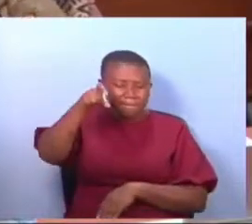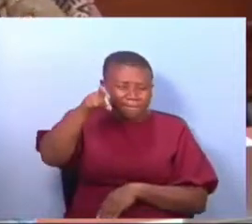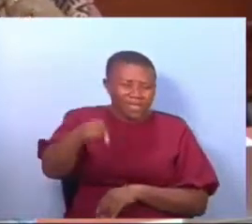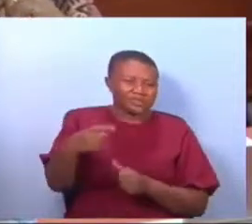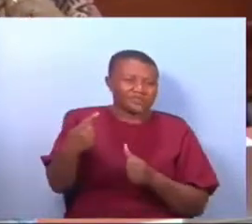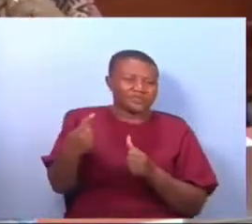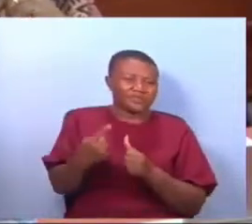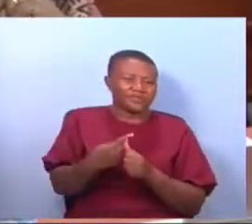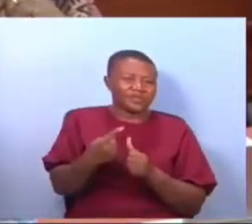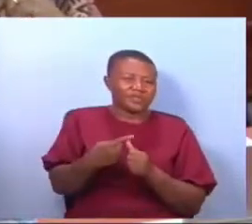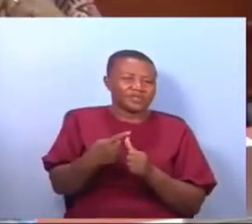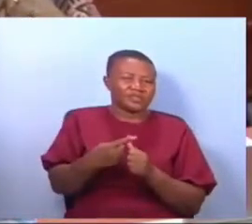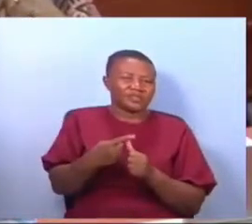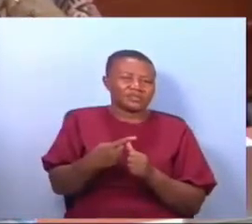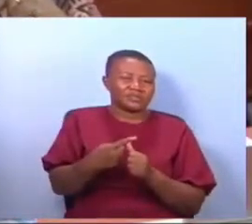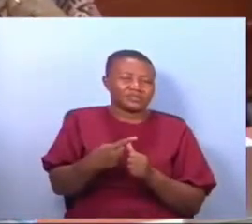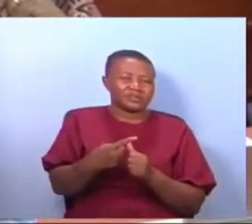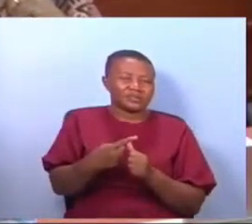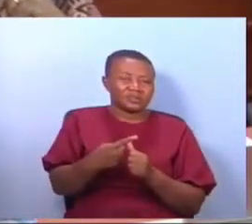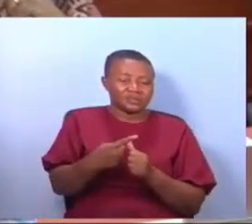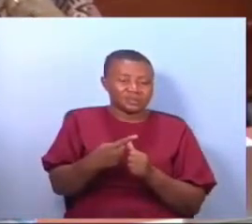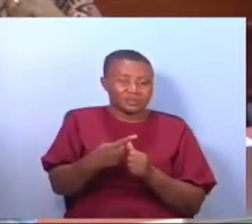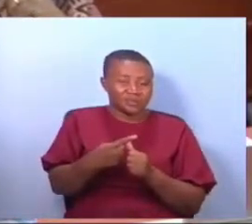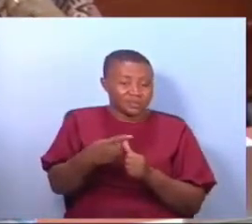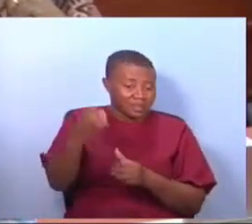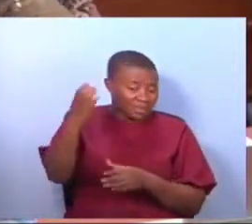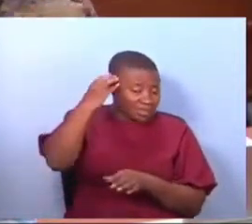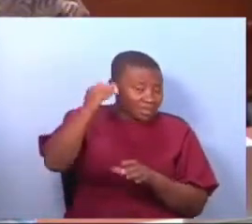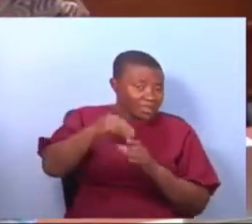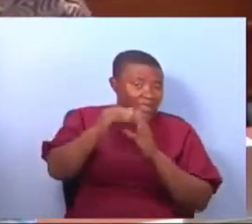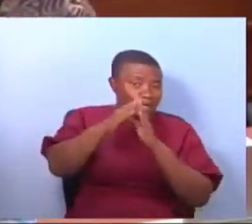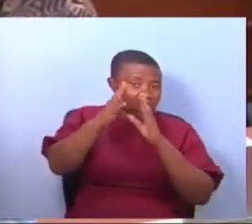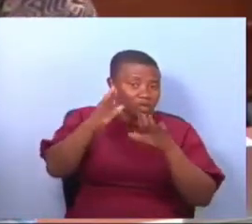House before it gets into the media.